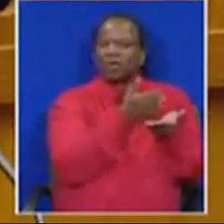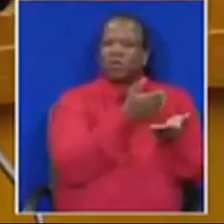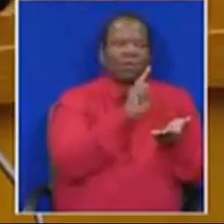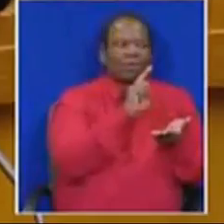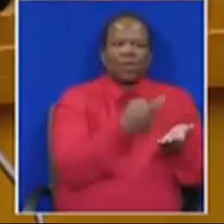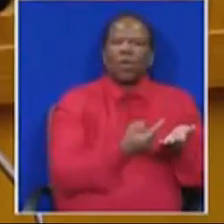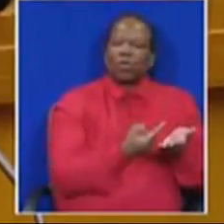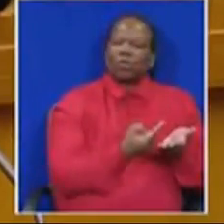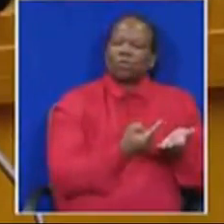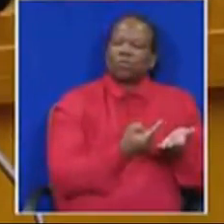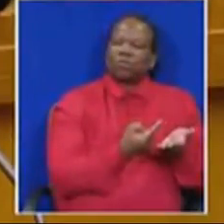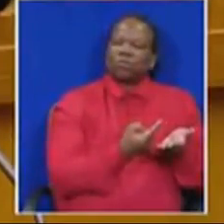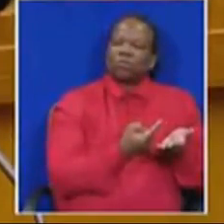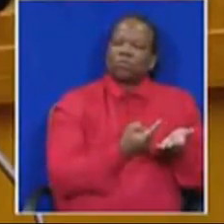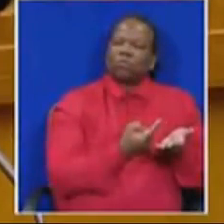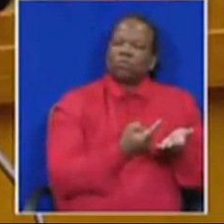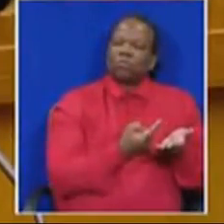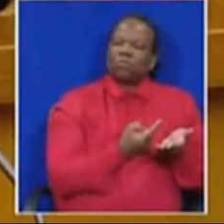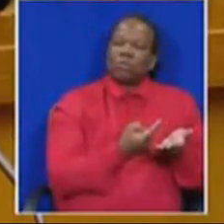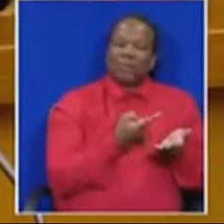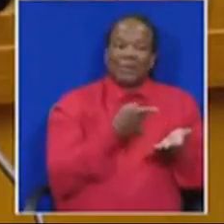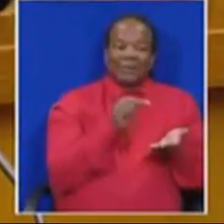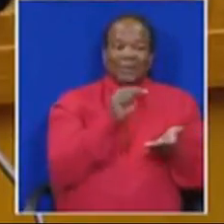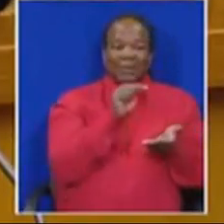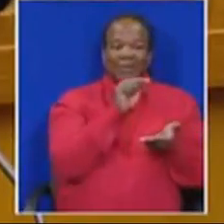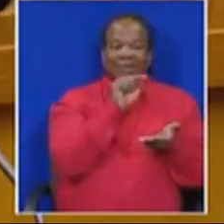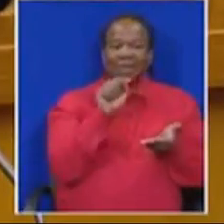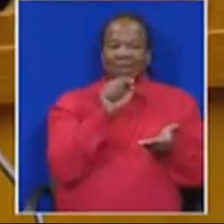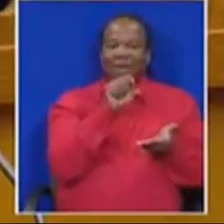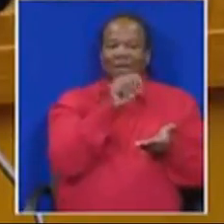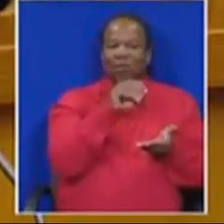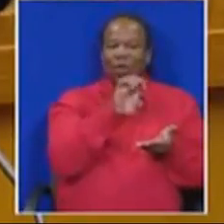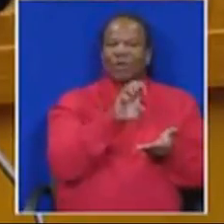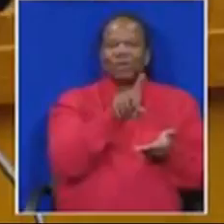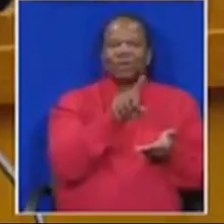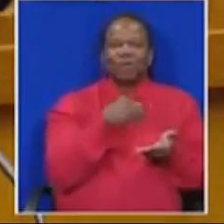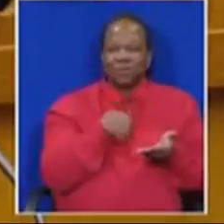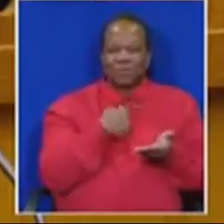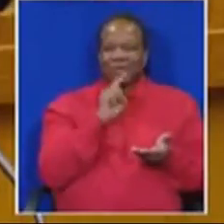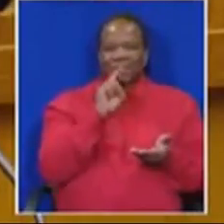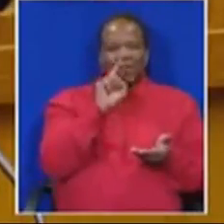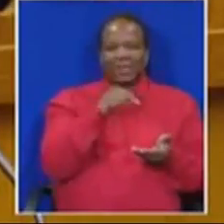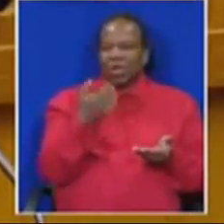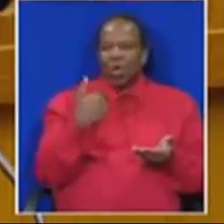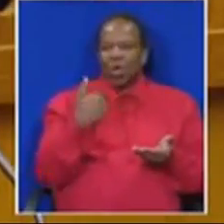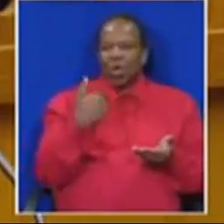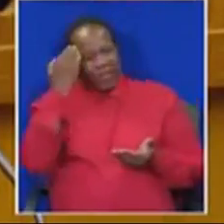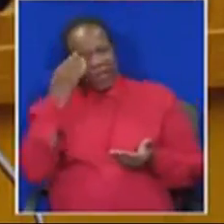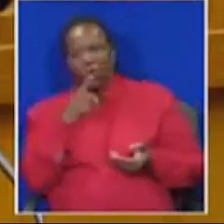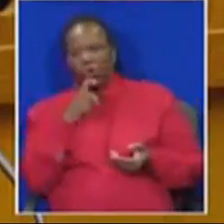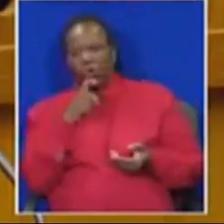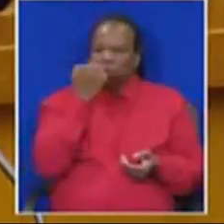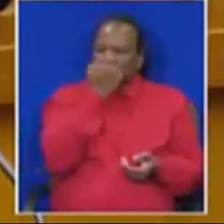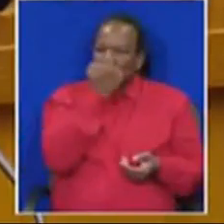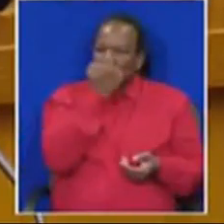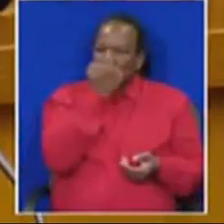operations. These SOEs cannot borrow their way out of their financial difficulties, and we